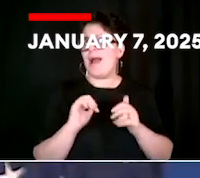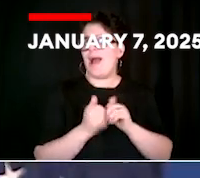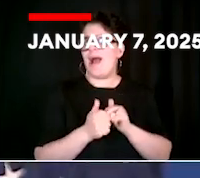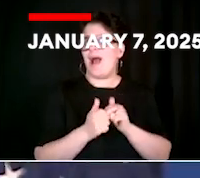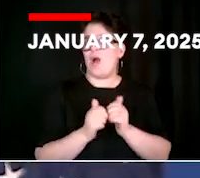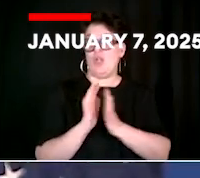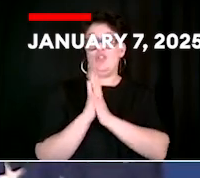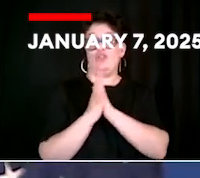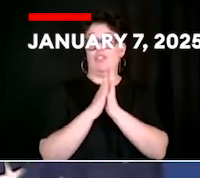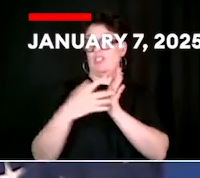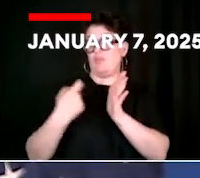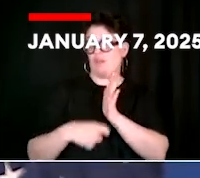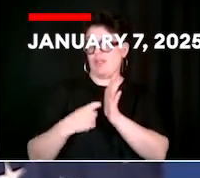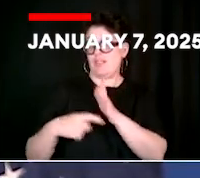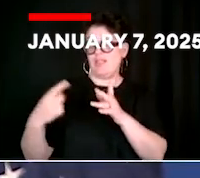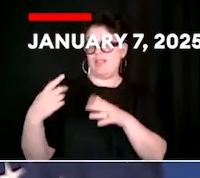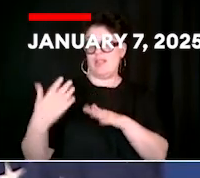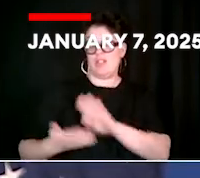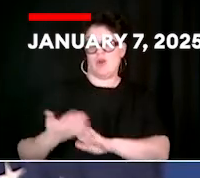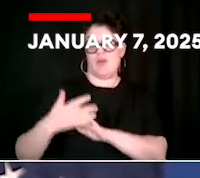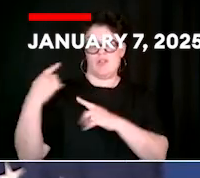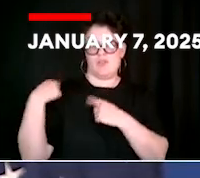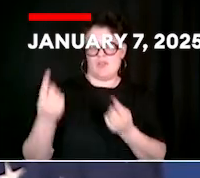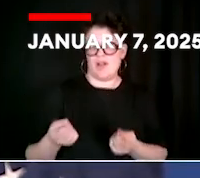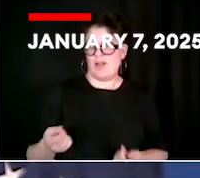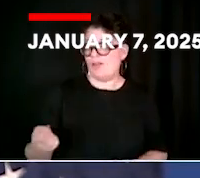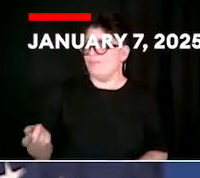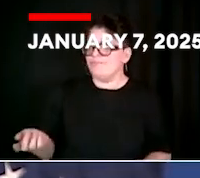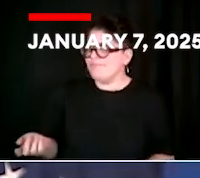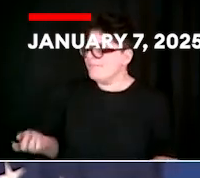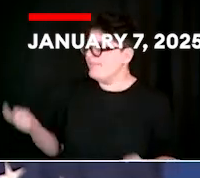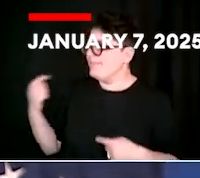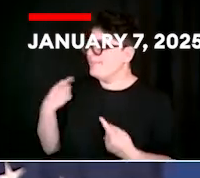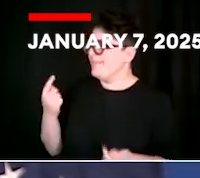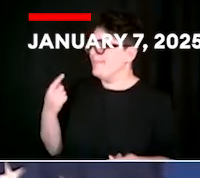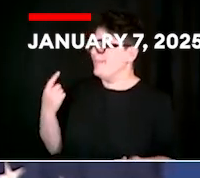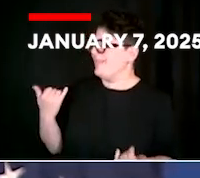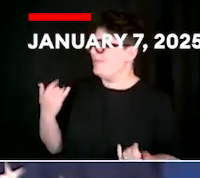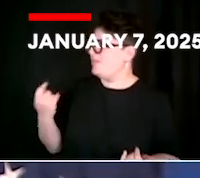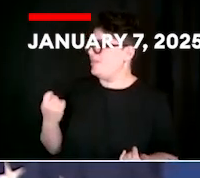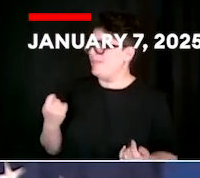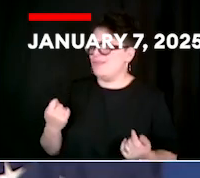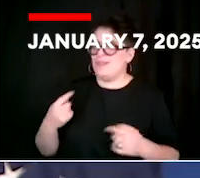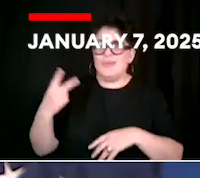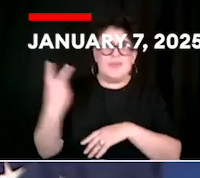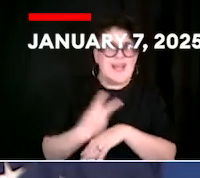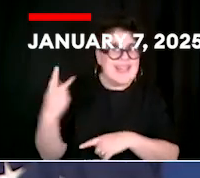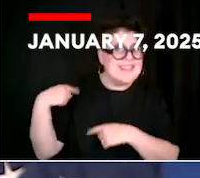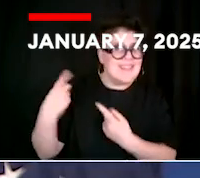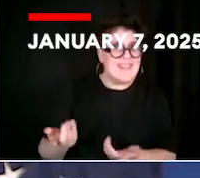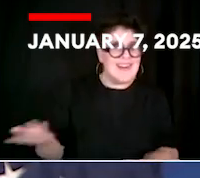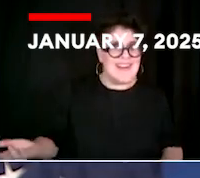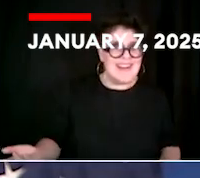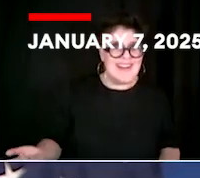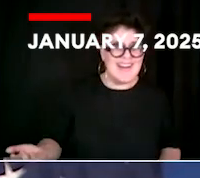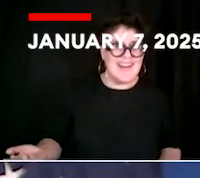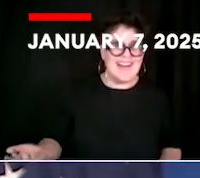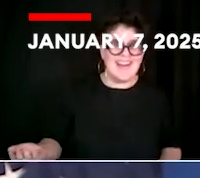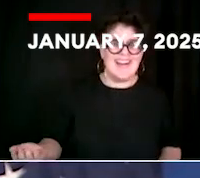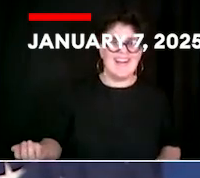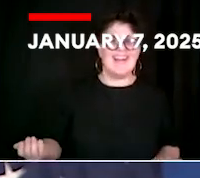You know, it's been 1, 2, 3 days. Wait, Tuesday? It's been 2 days. You know, they have